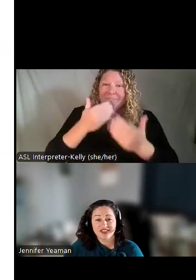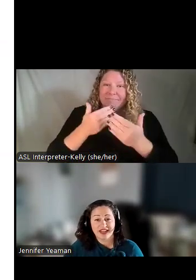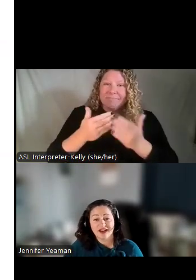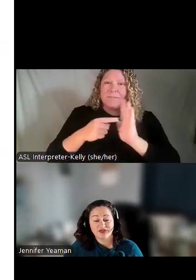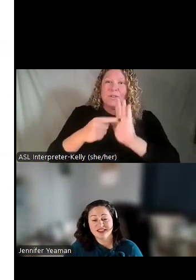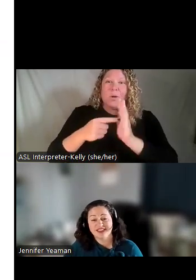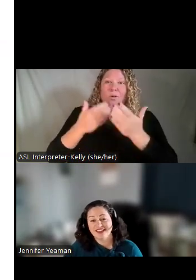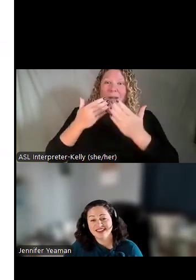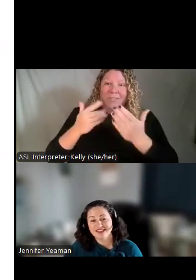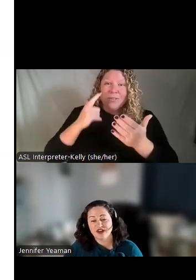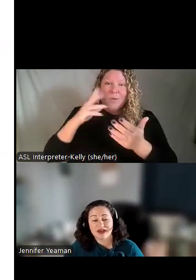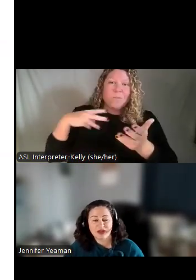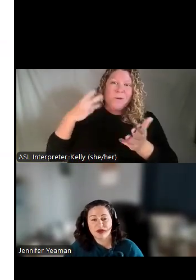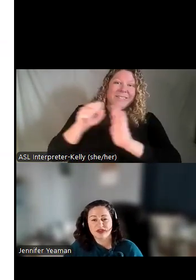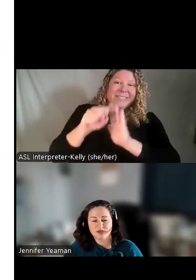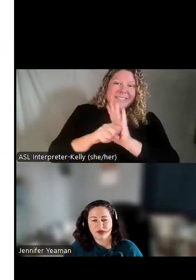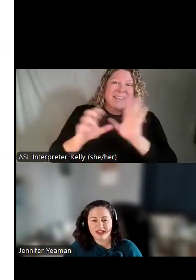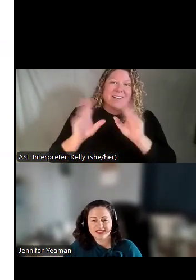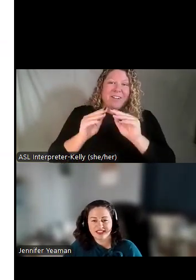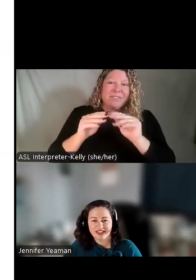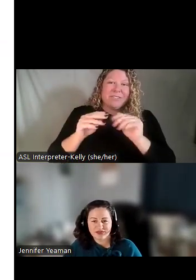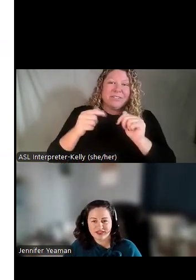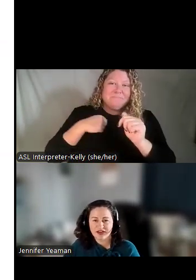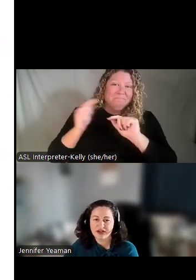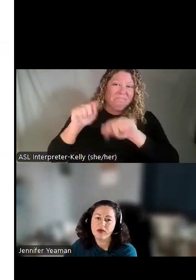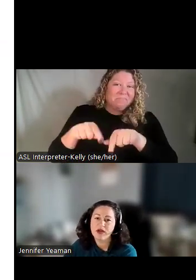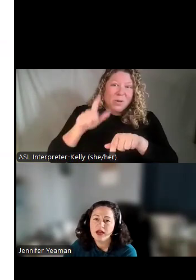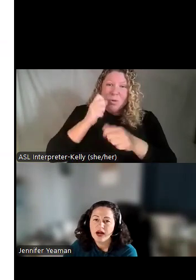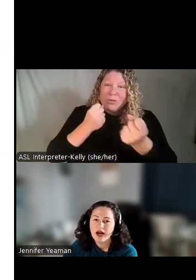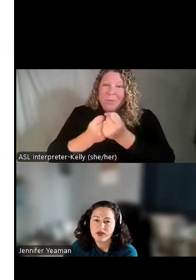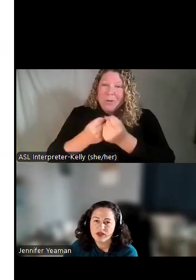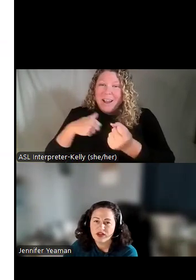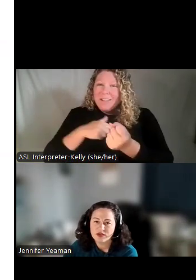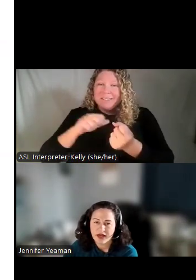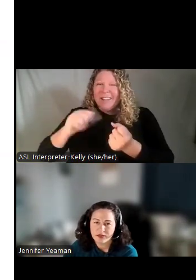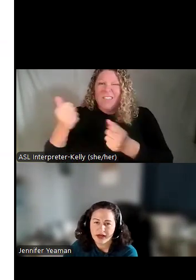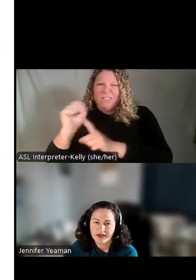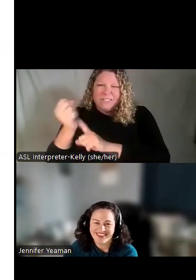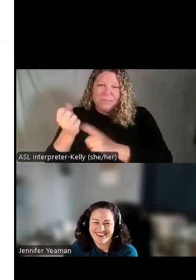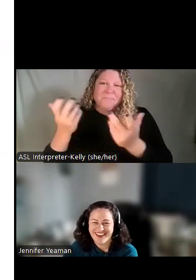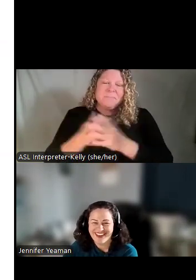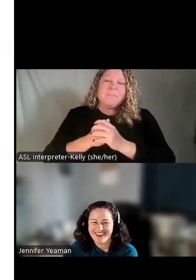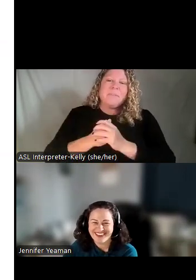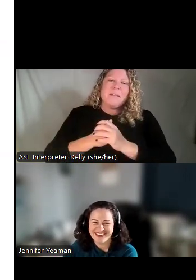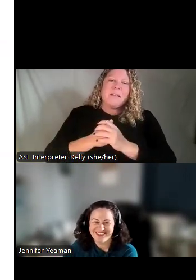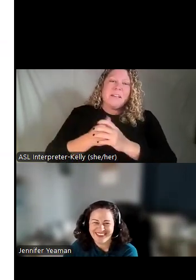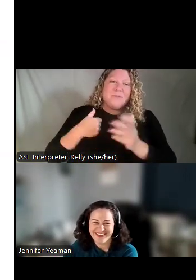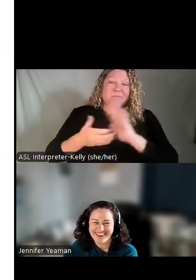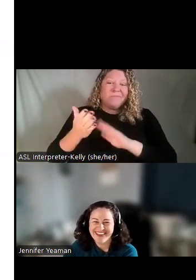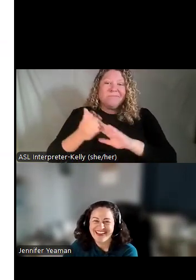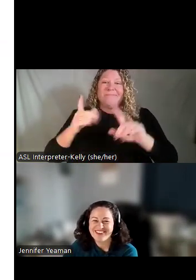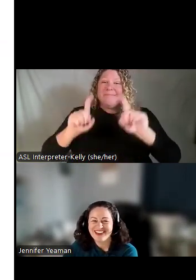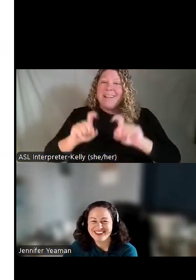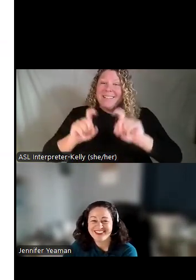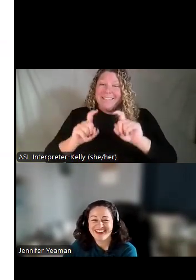for our Washington State Conference attendance, or maybe whoever supported us in a different scenario, but we also ran a pilot on piloting a